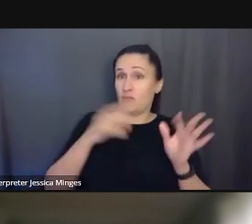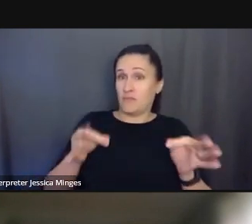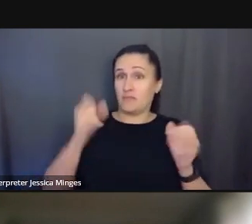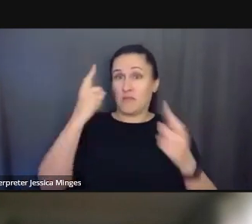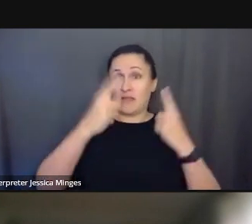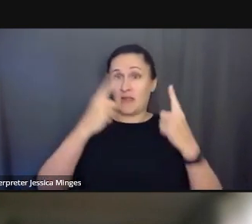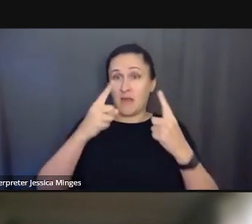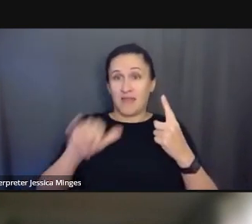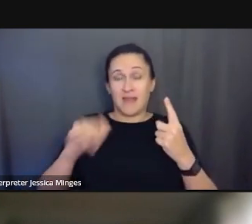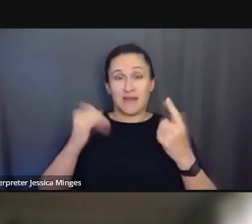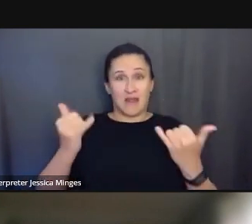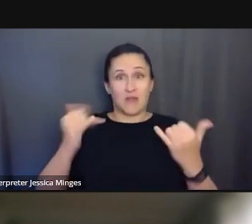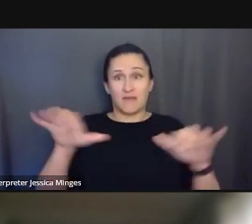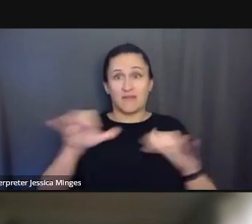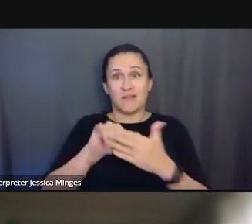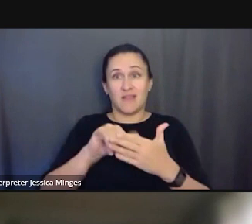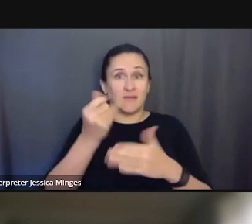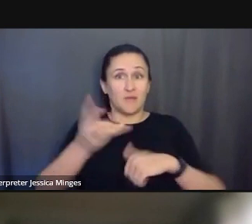few times.